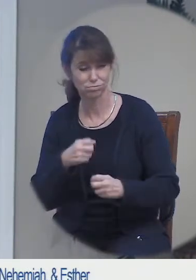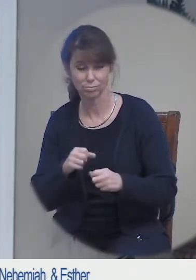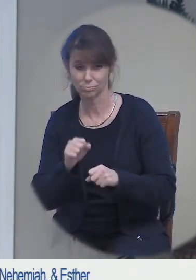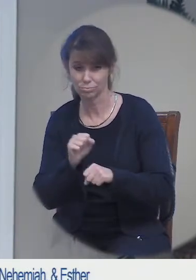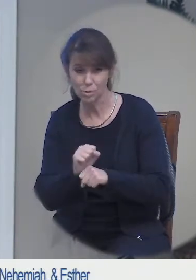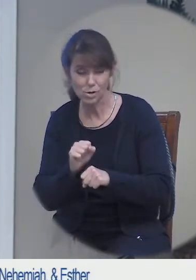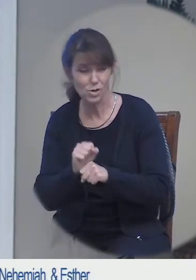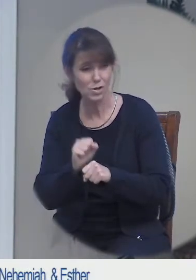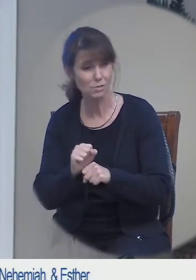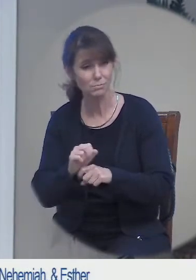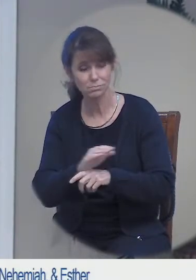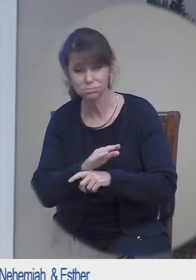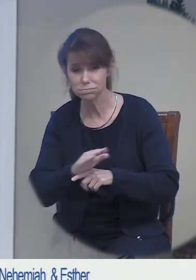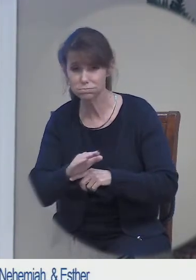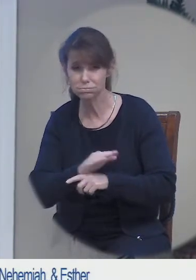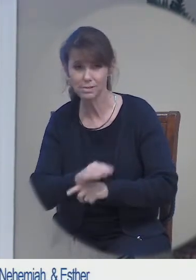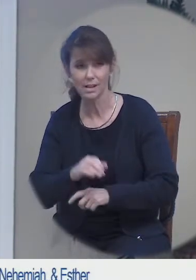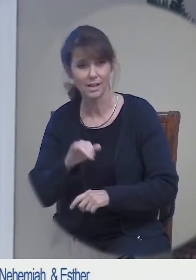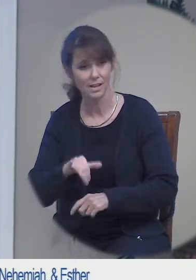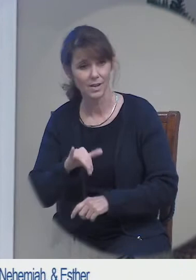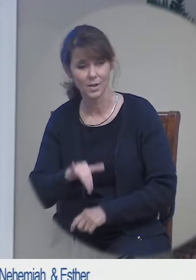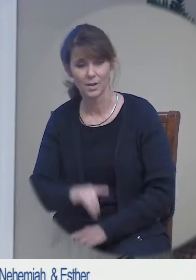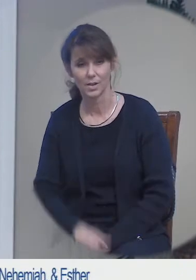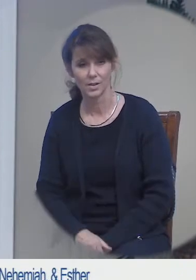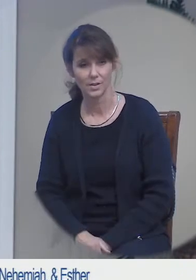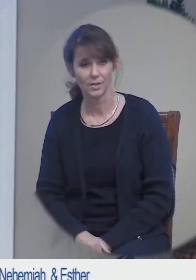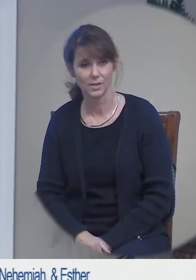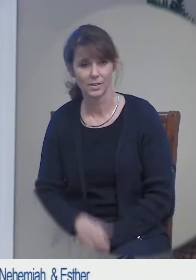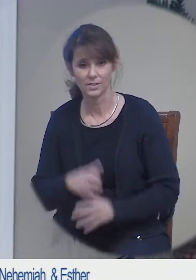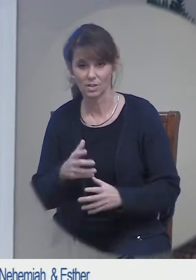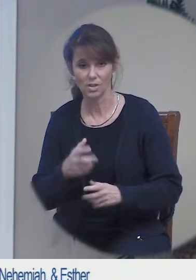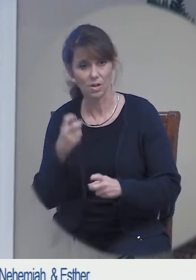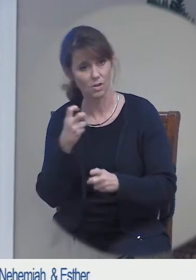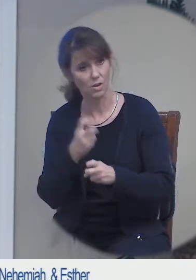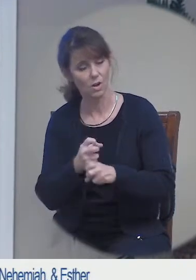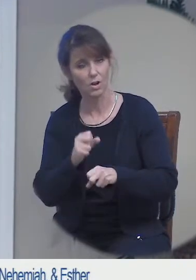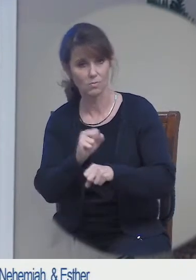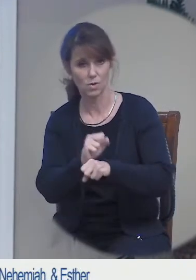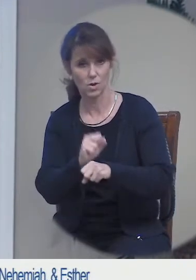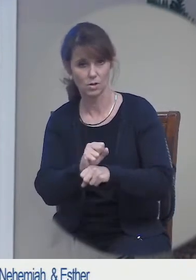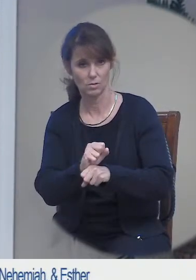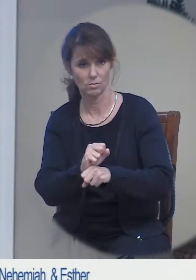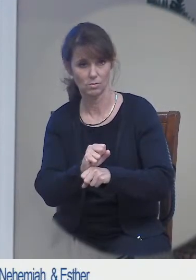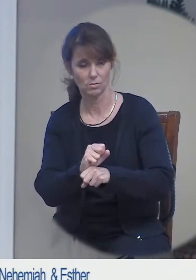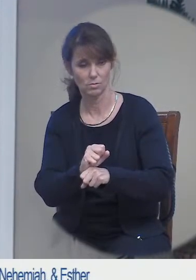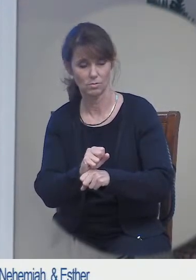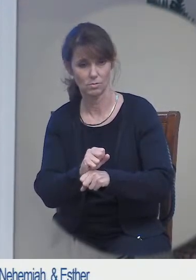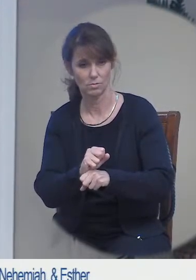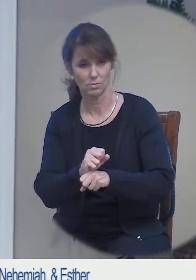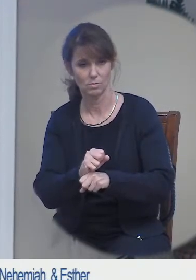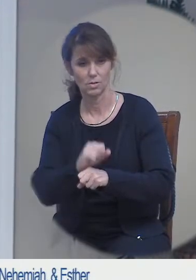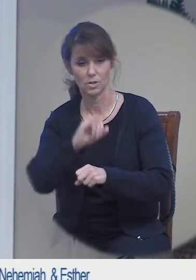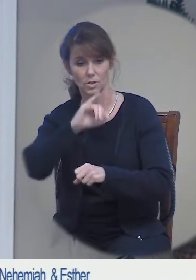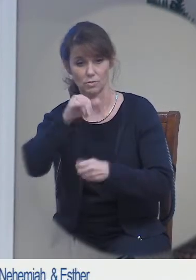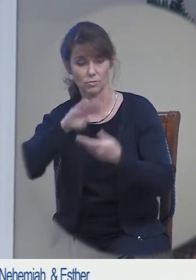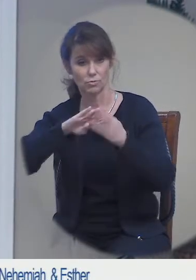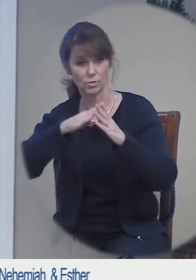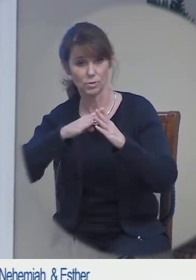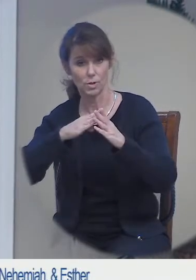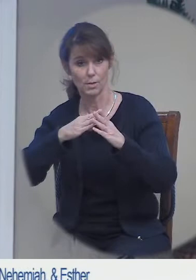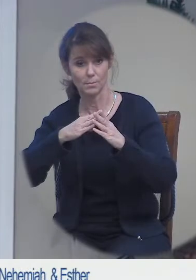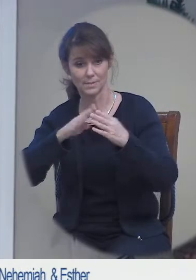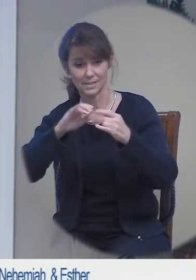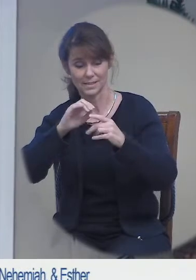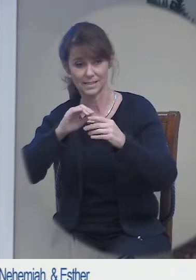some charts on the wall? Most people believe the walls around Jerusalem are about 2.5 miles long. So with an average height of